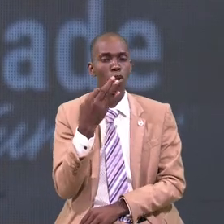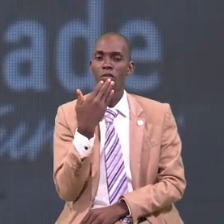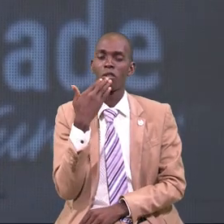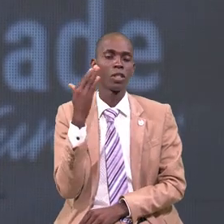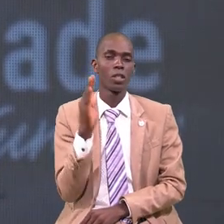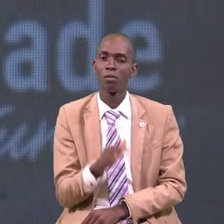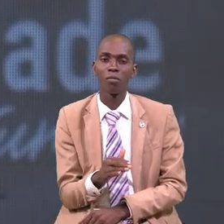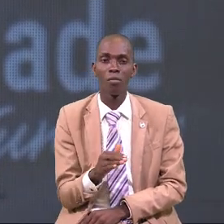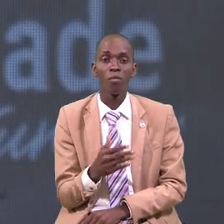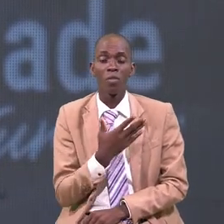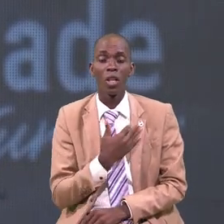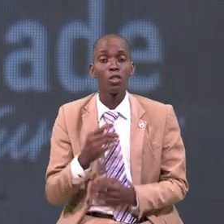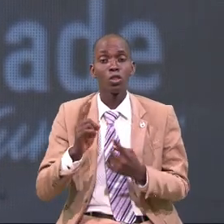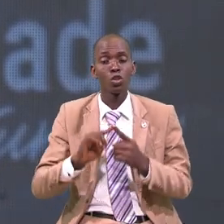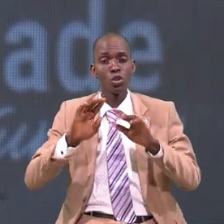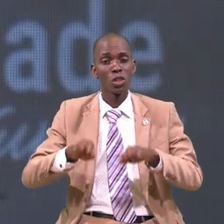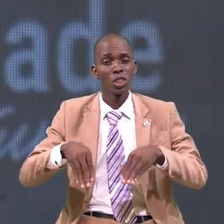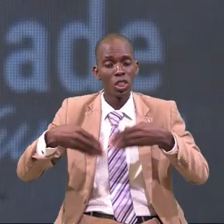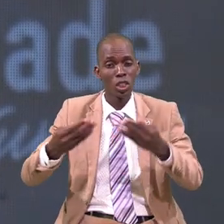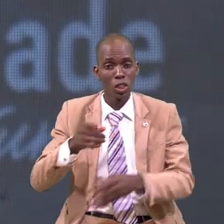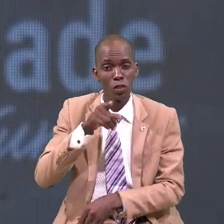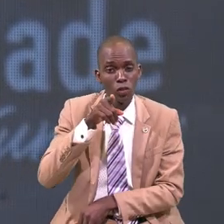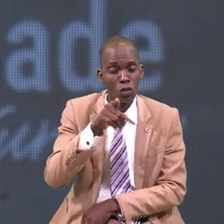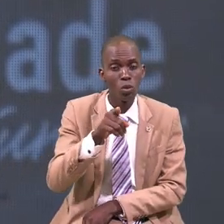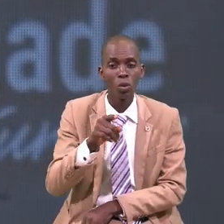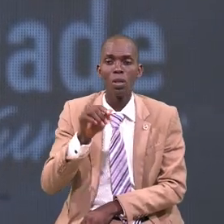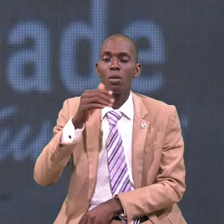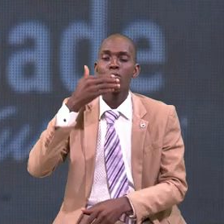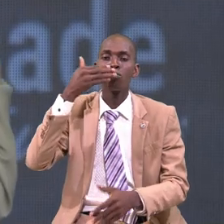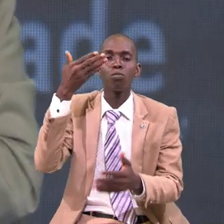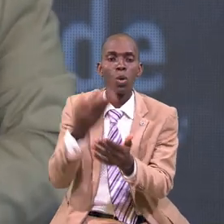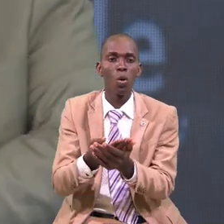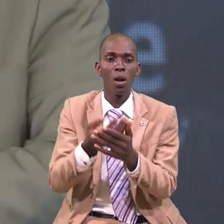and to give you an expected end.